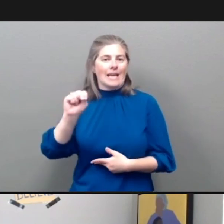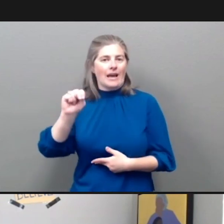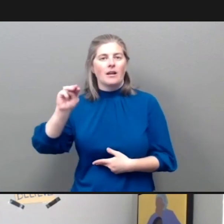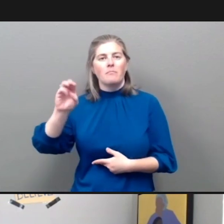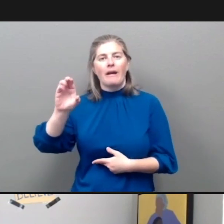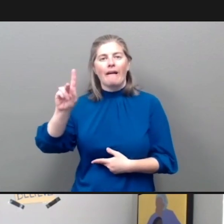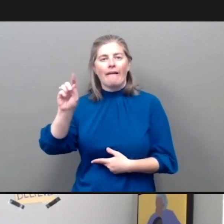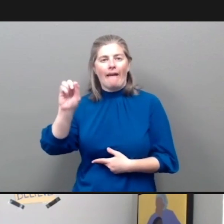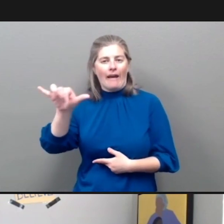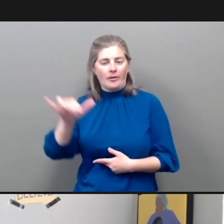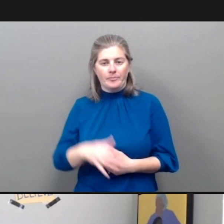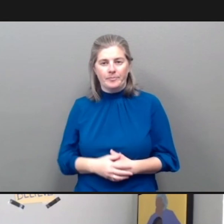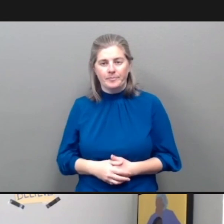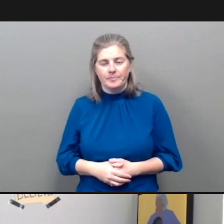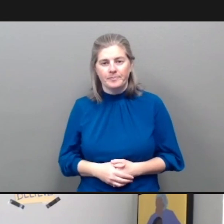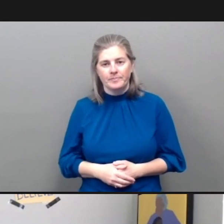unmuted.